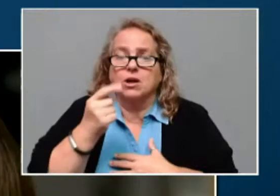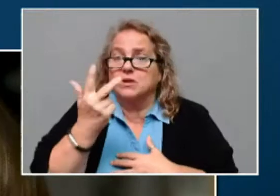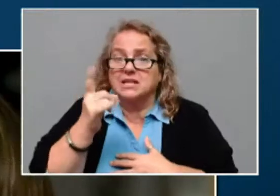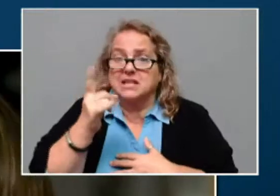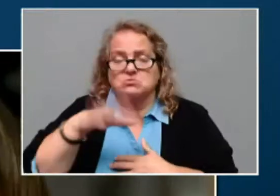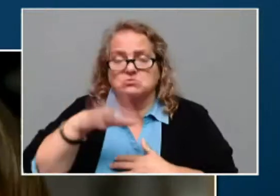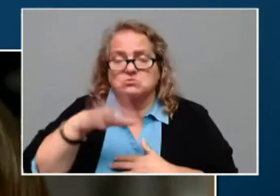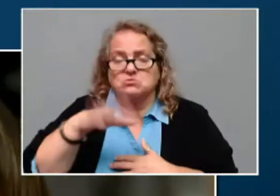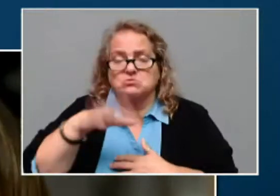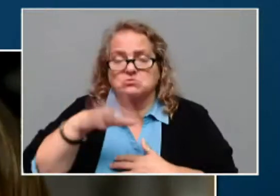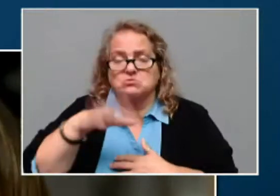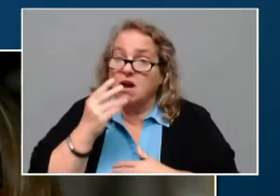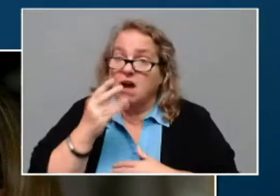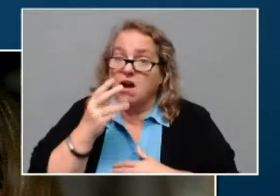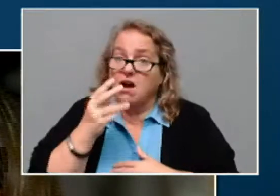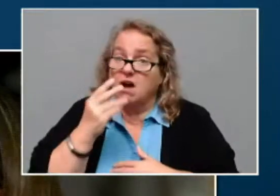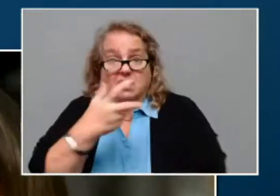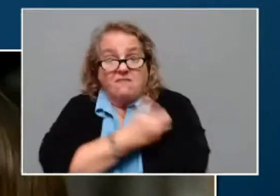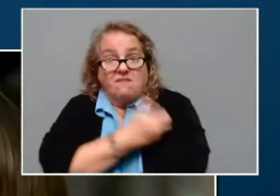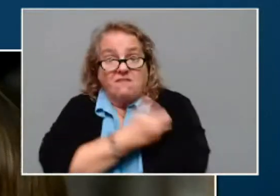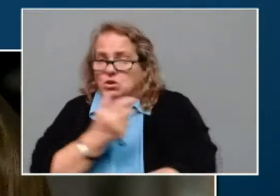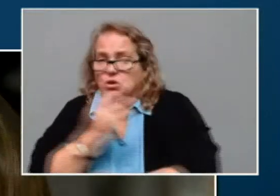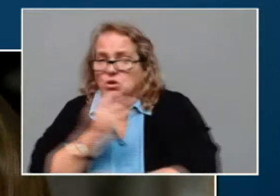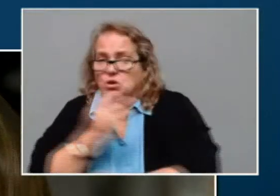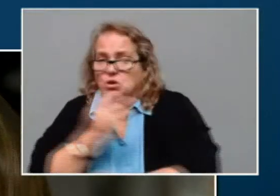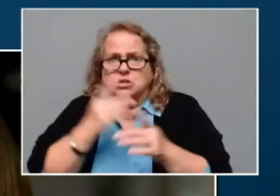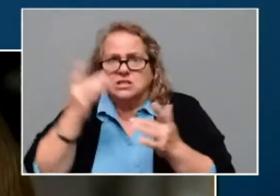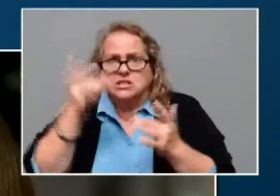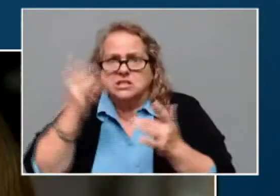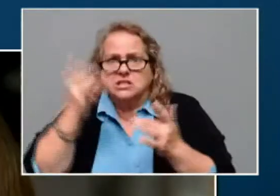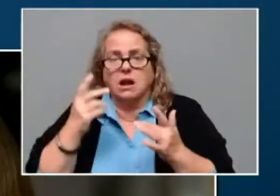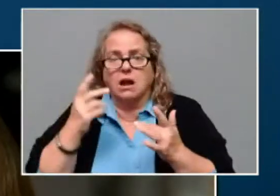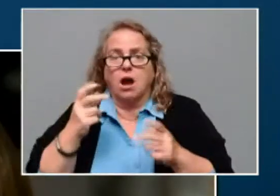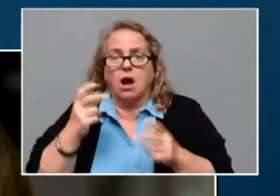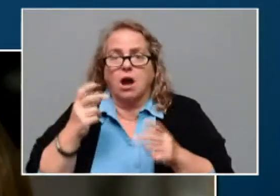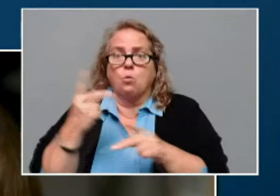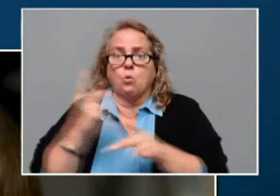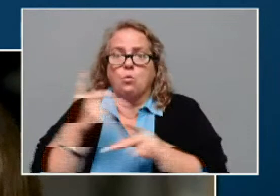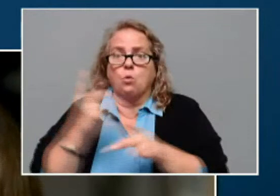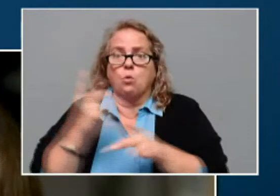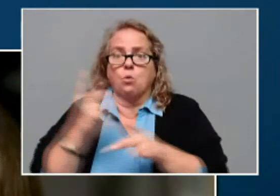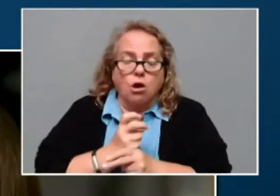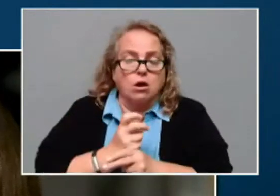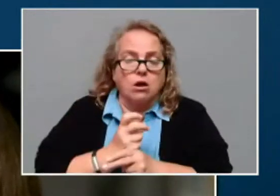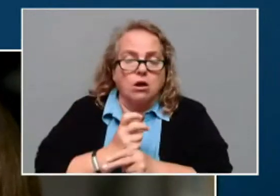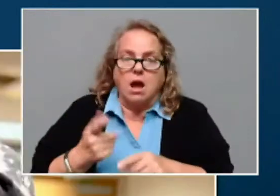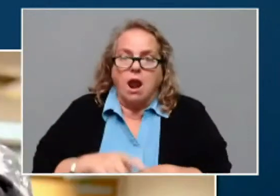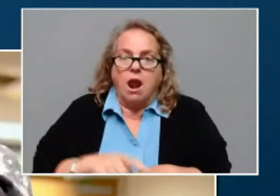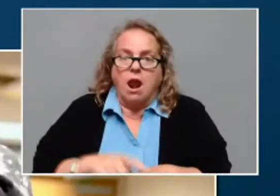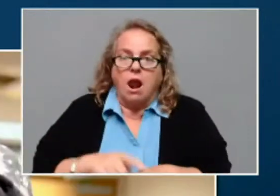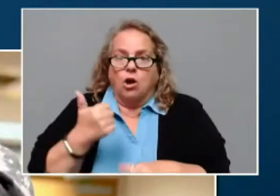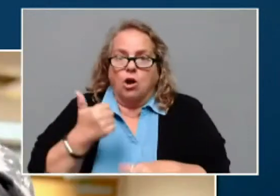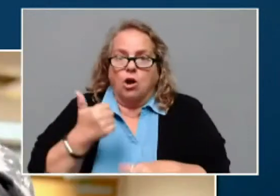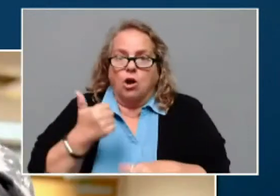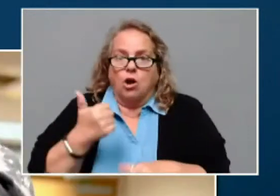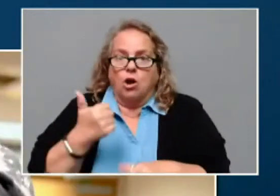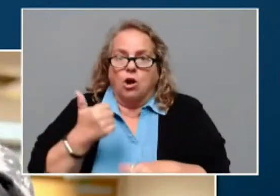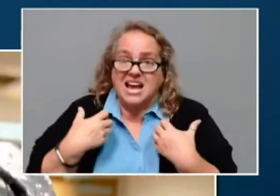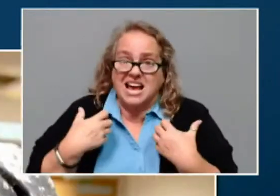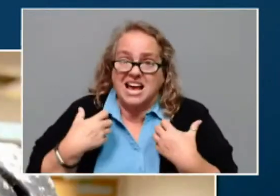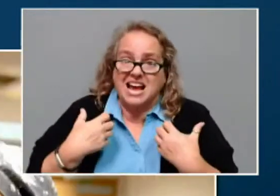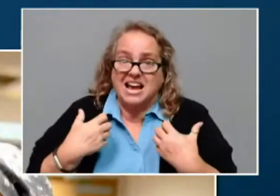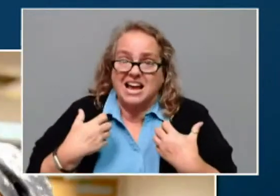sicker. It's much harder on them, and it's taking them much longer to show improvements and get to go home. Once they get to this